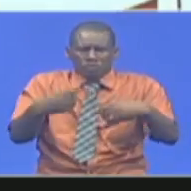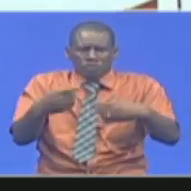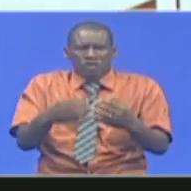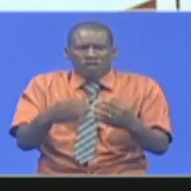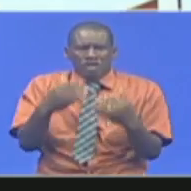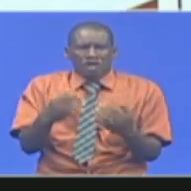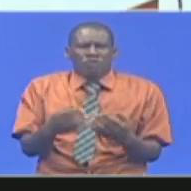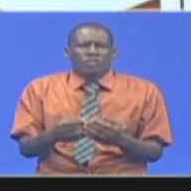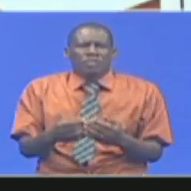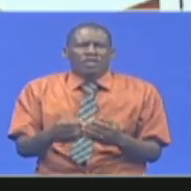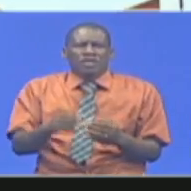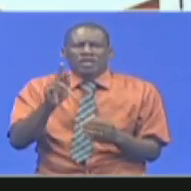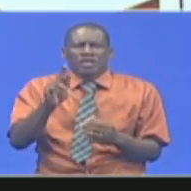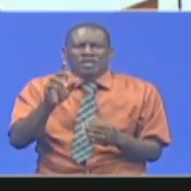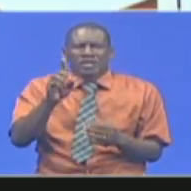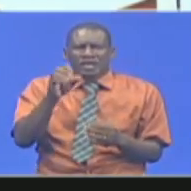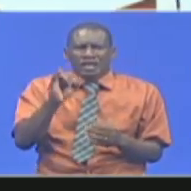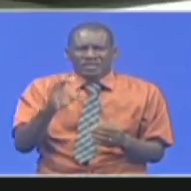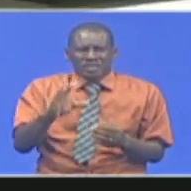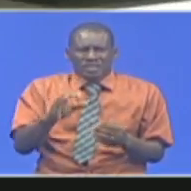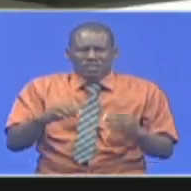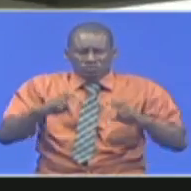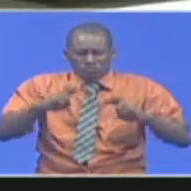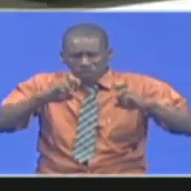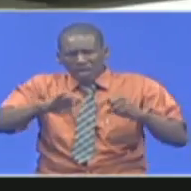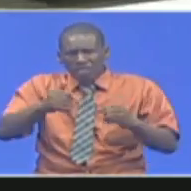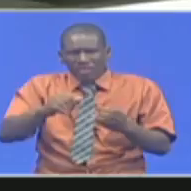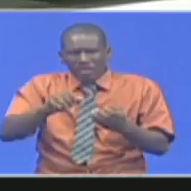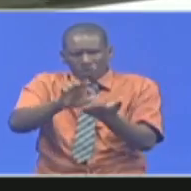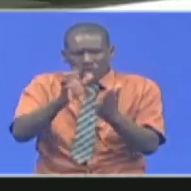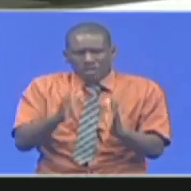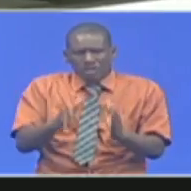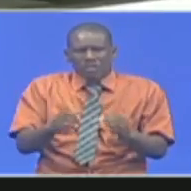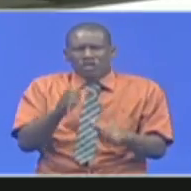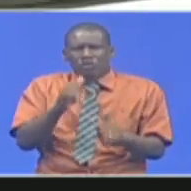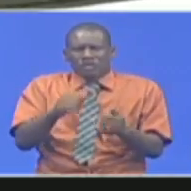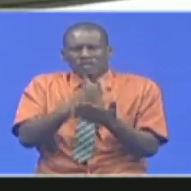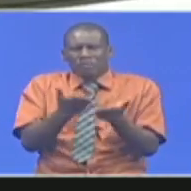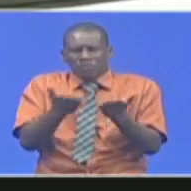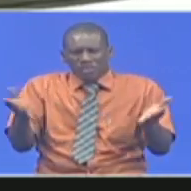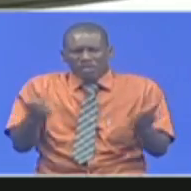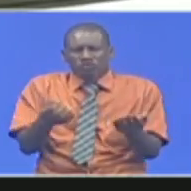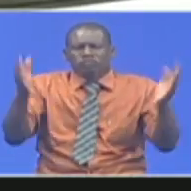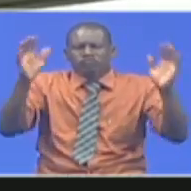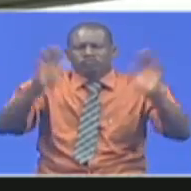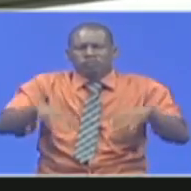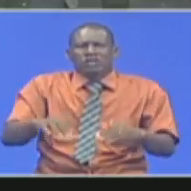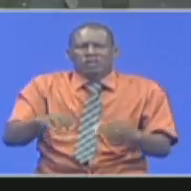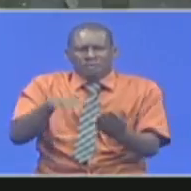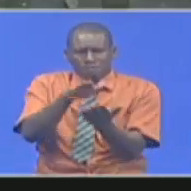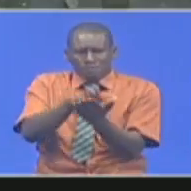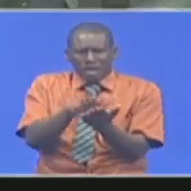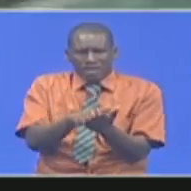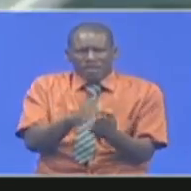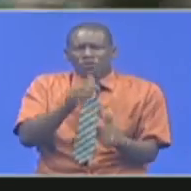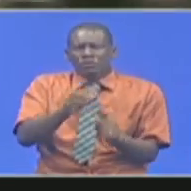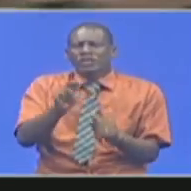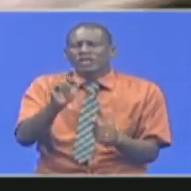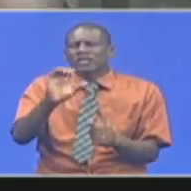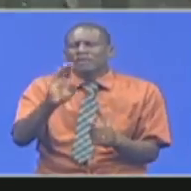remains for KDIC to scout for other lenders willing to take on some of the assets of the collapsed Imperial Bank, which KCB Group